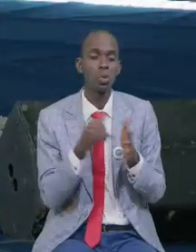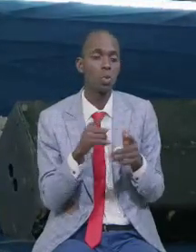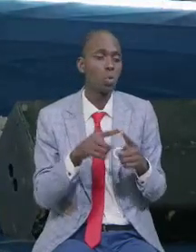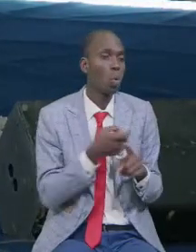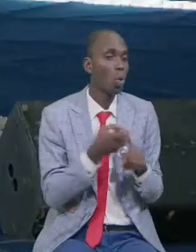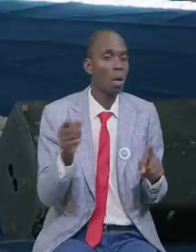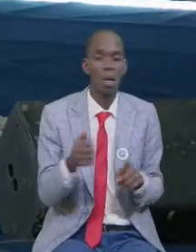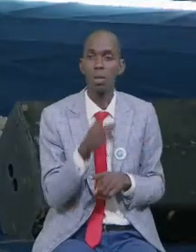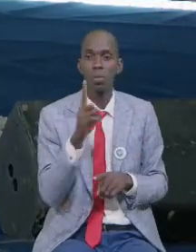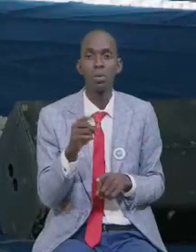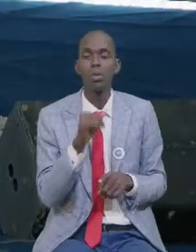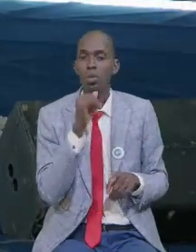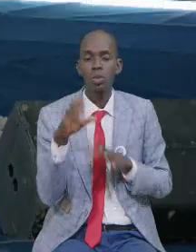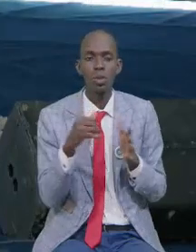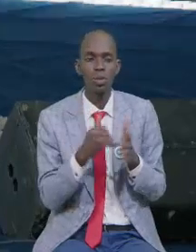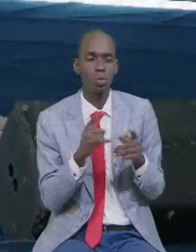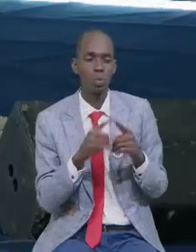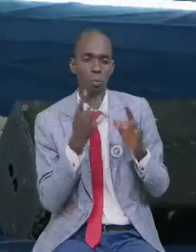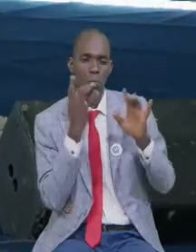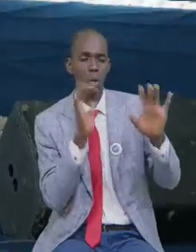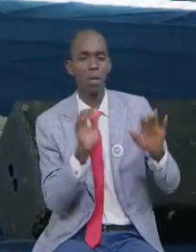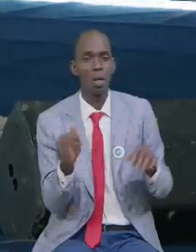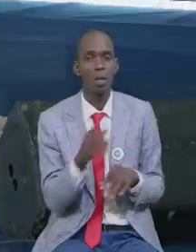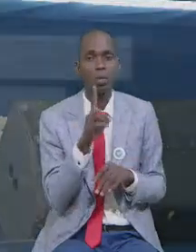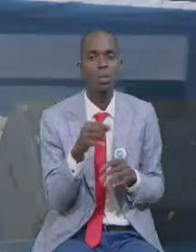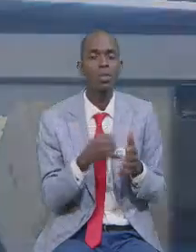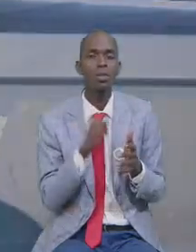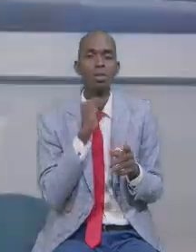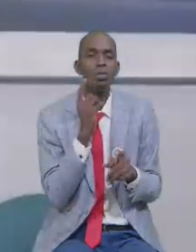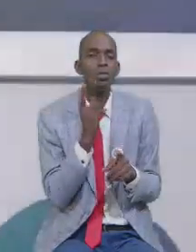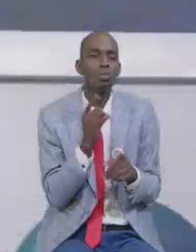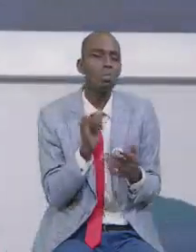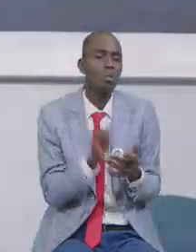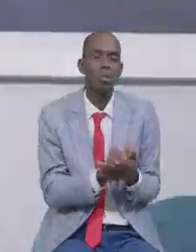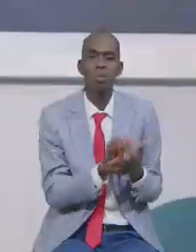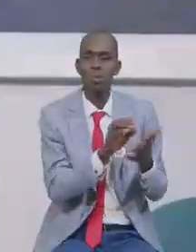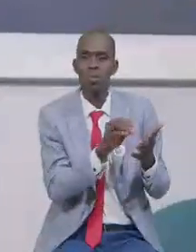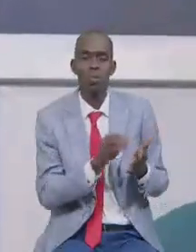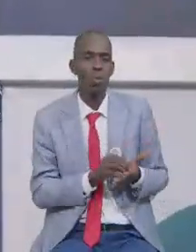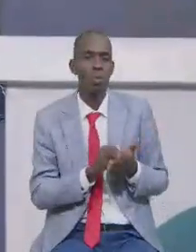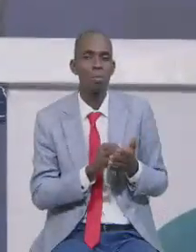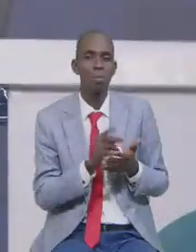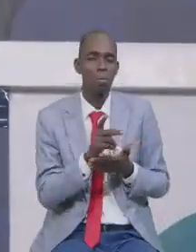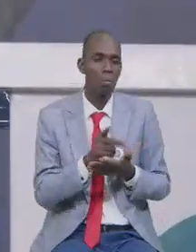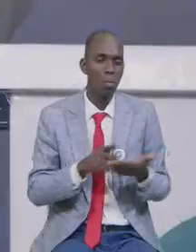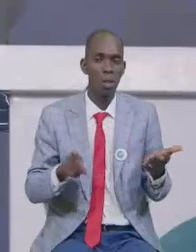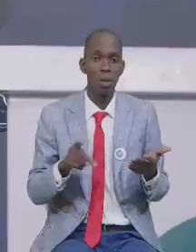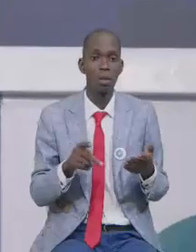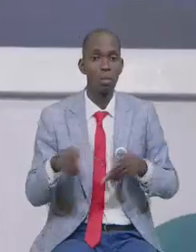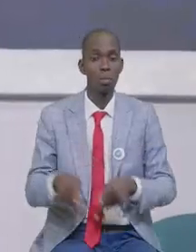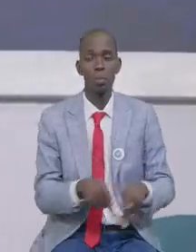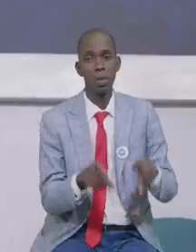it to spite anybody. It's just that has made a pass in his